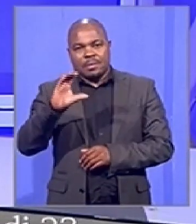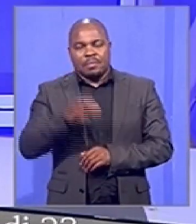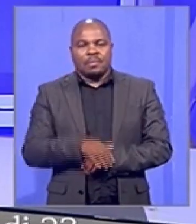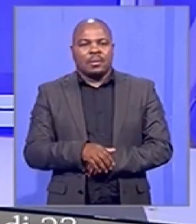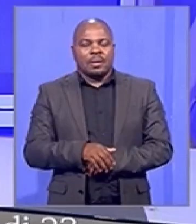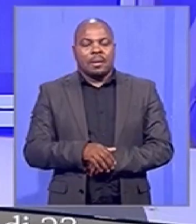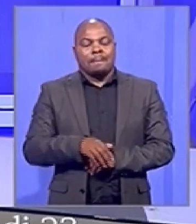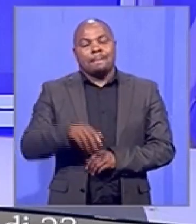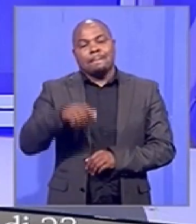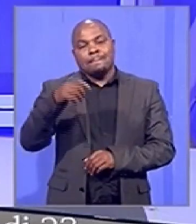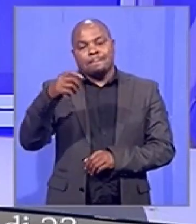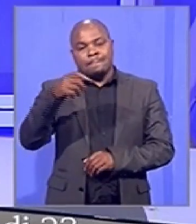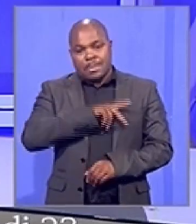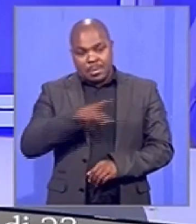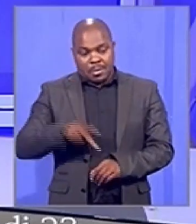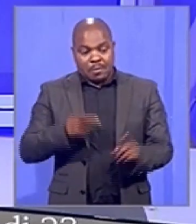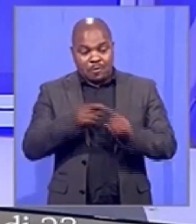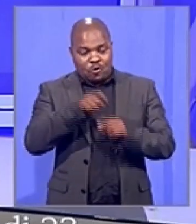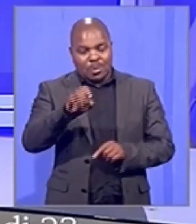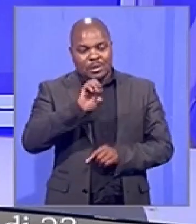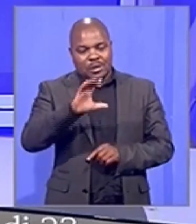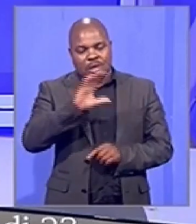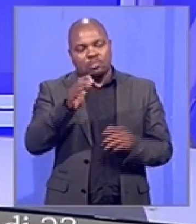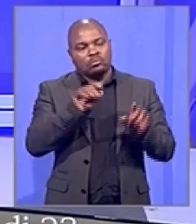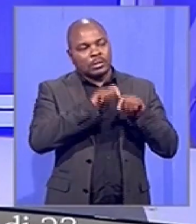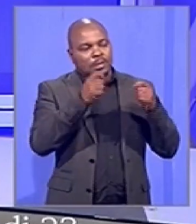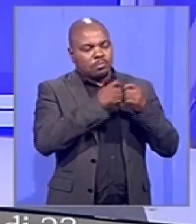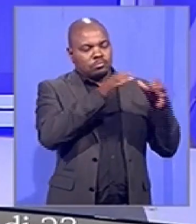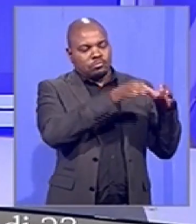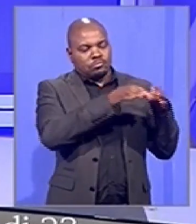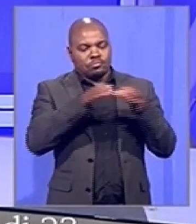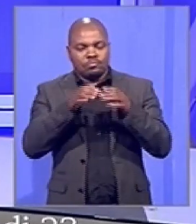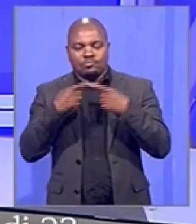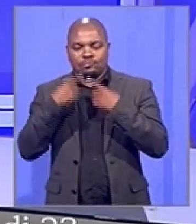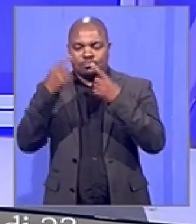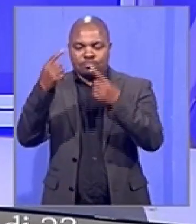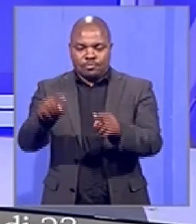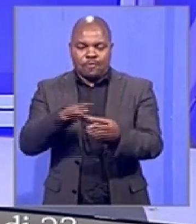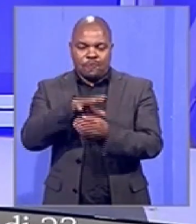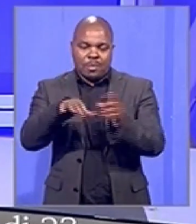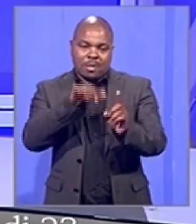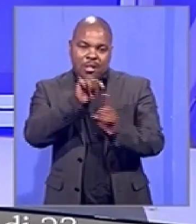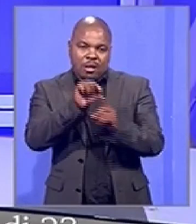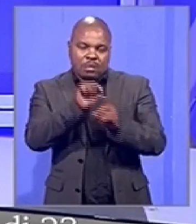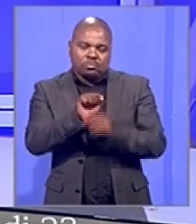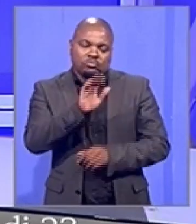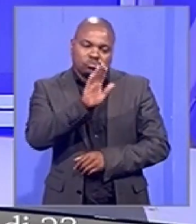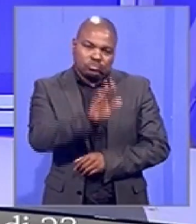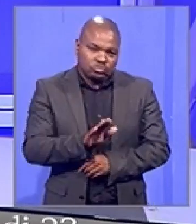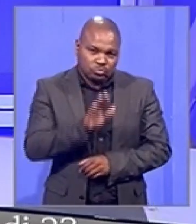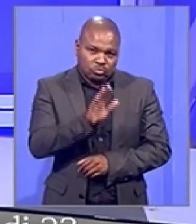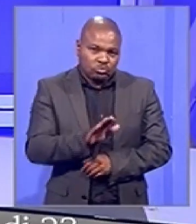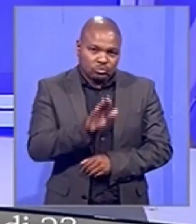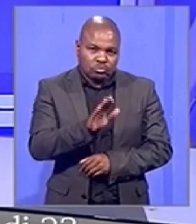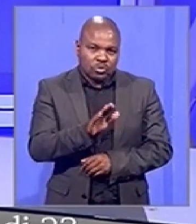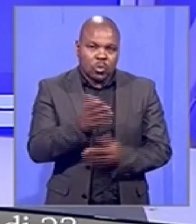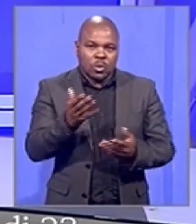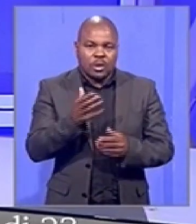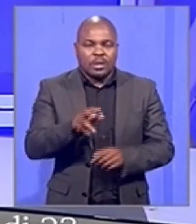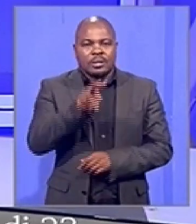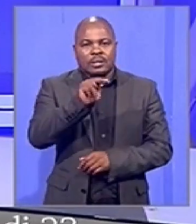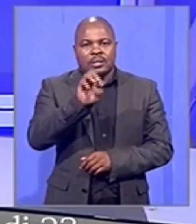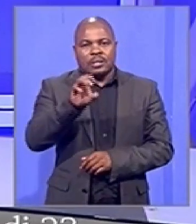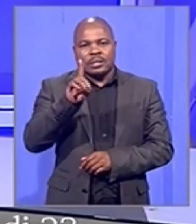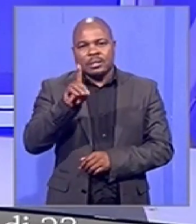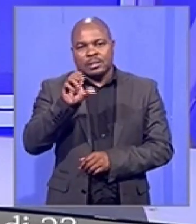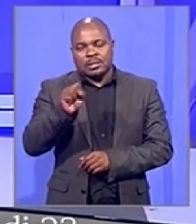Cape Oscar Mabuyane o na eteletse pele moifo o tlisitseng mantswe a matshidiso lapeng la Mtukana Needs Camp ka ntlenyana